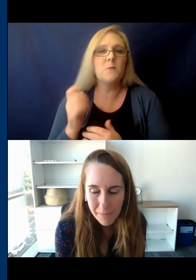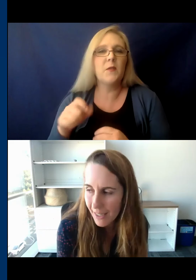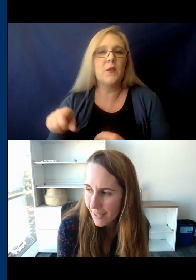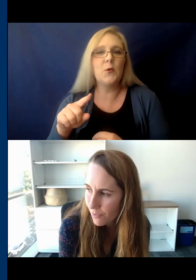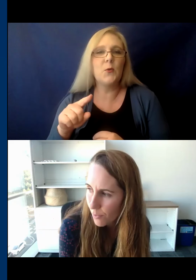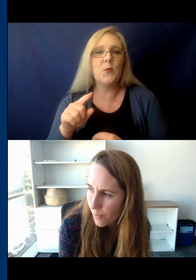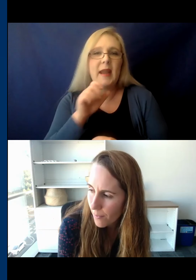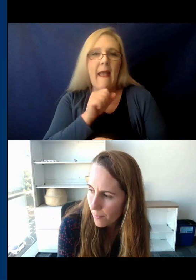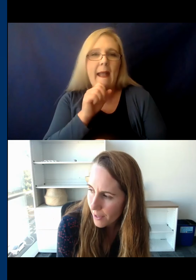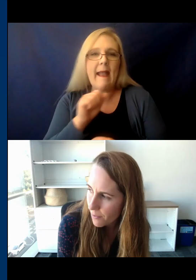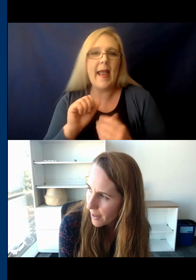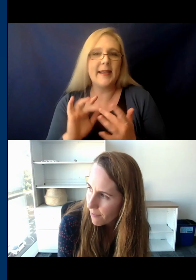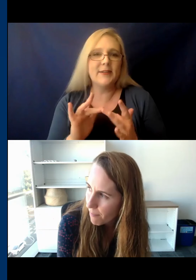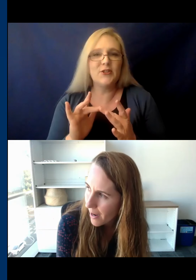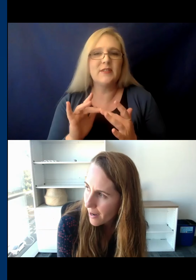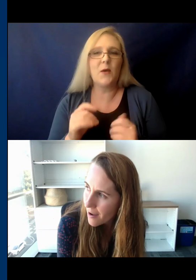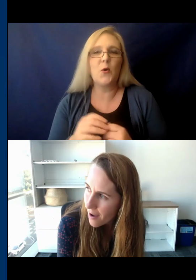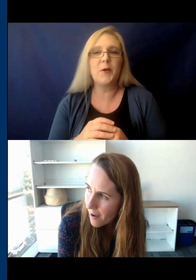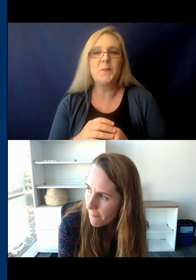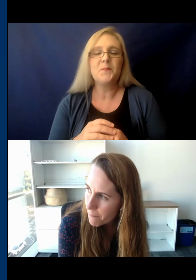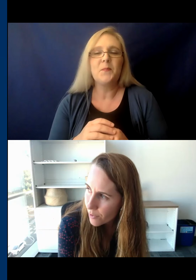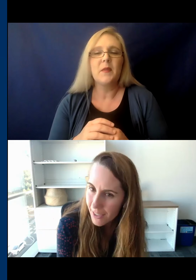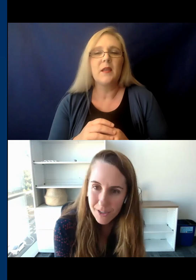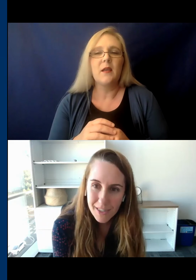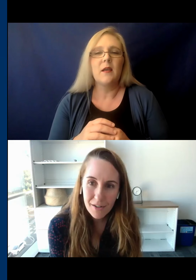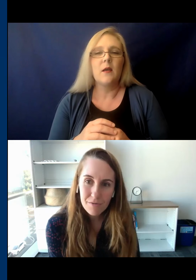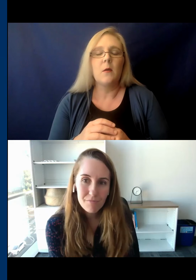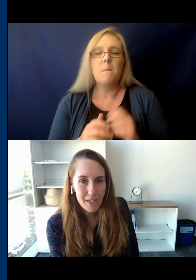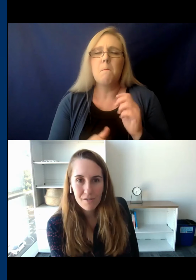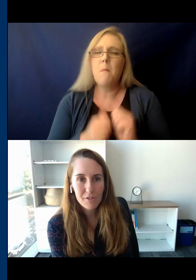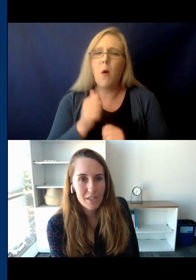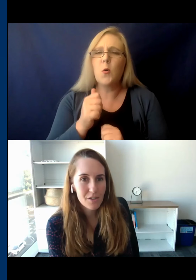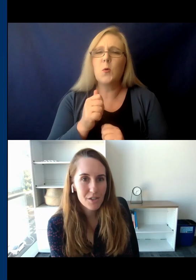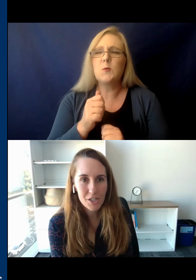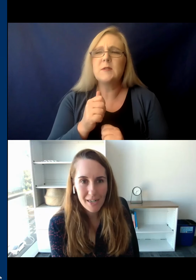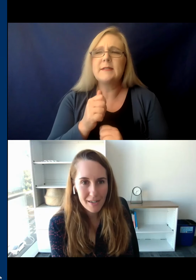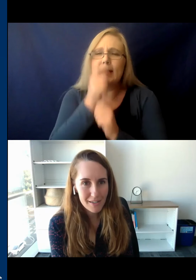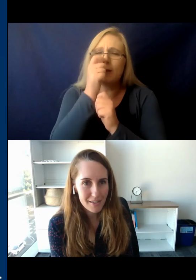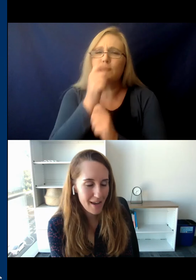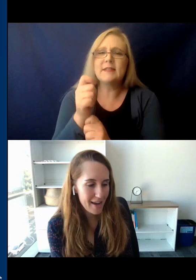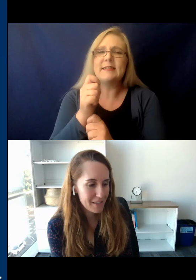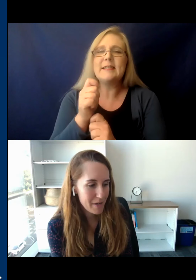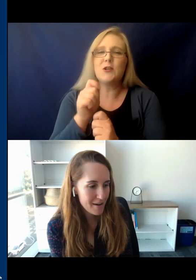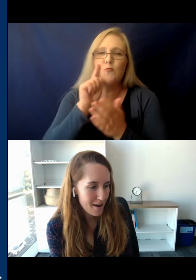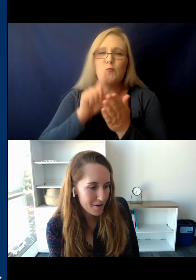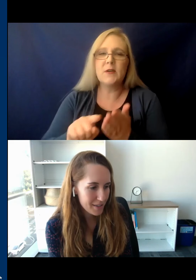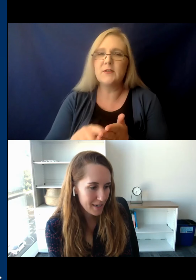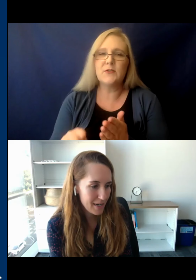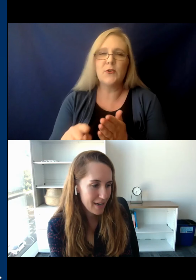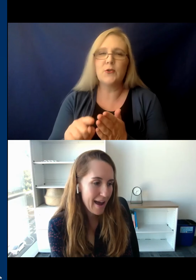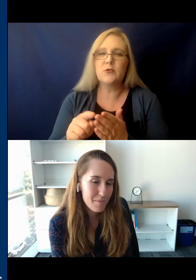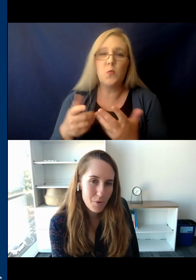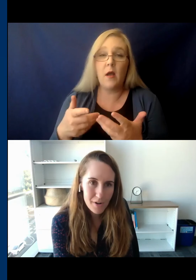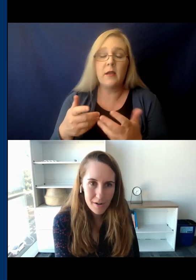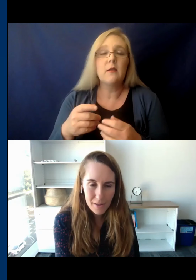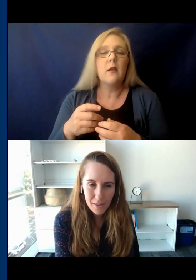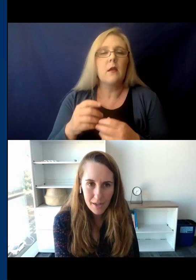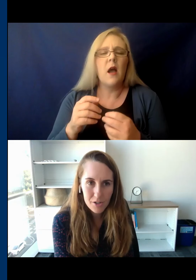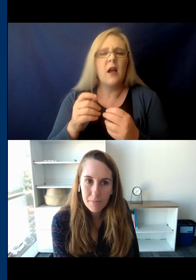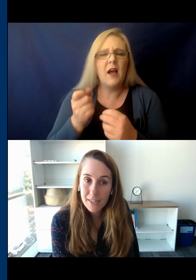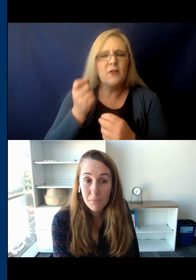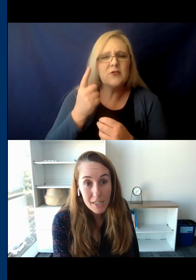Aging Network, because one of my most interesting kind of research agendas has been understanding how